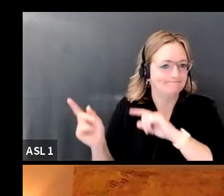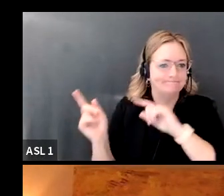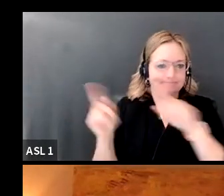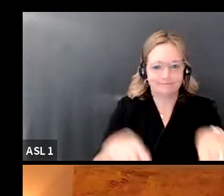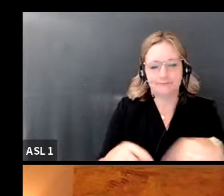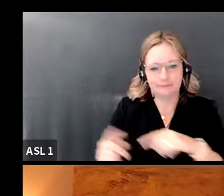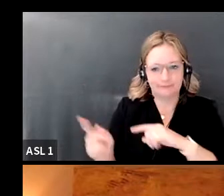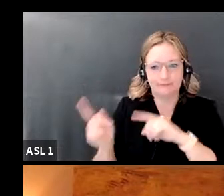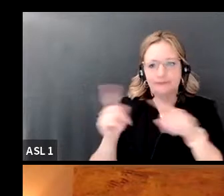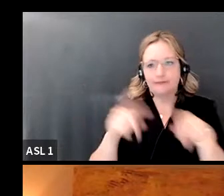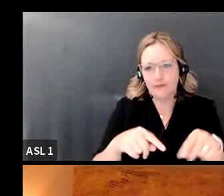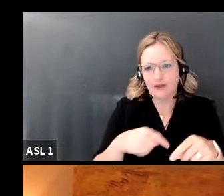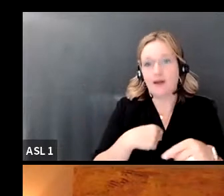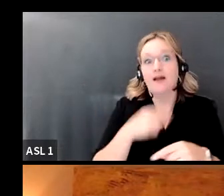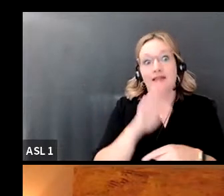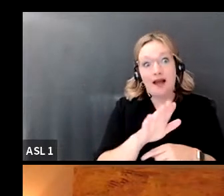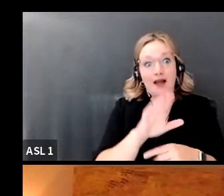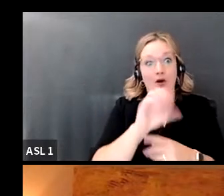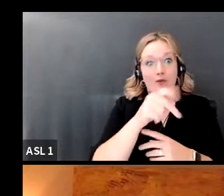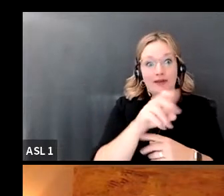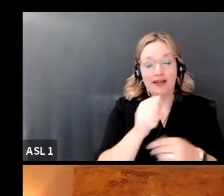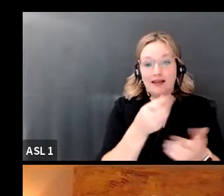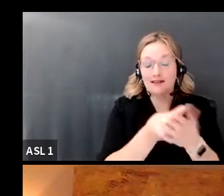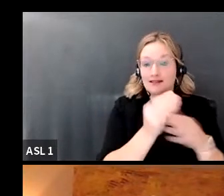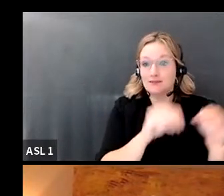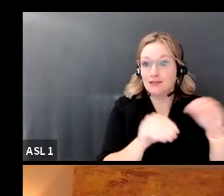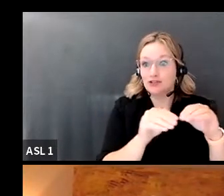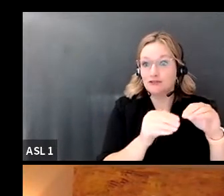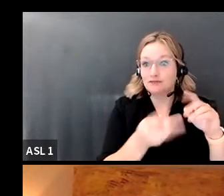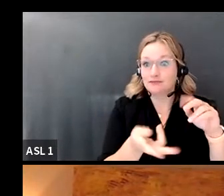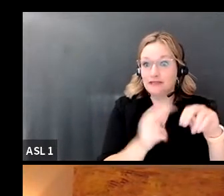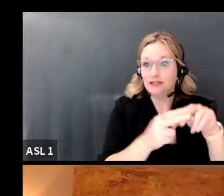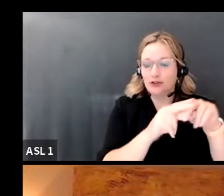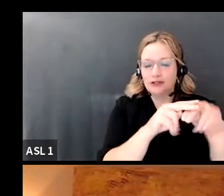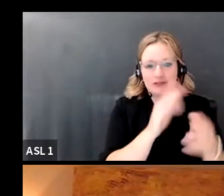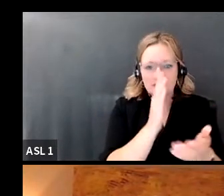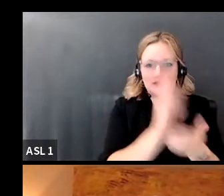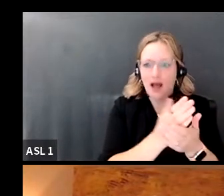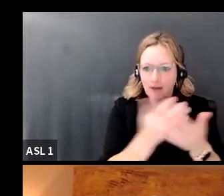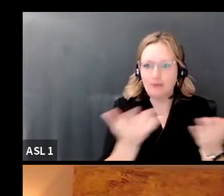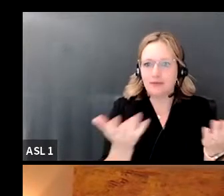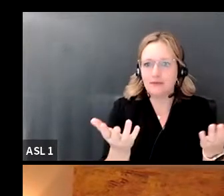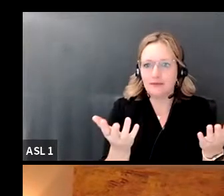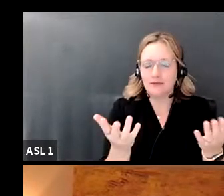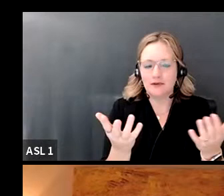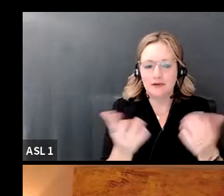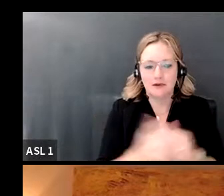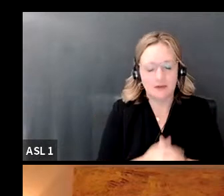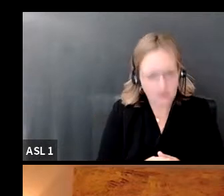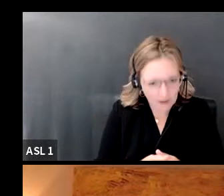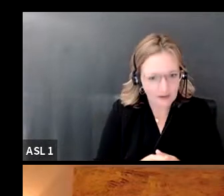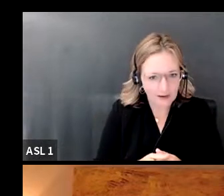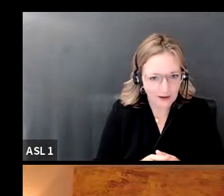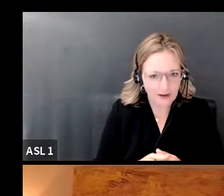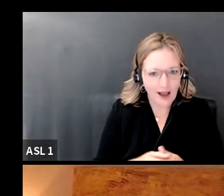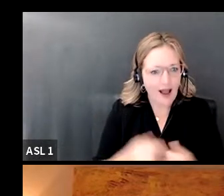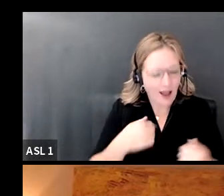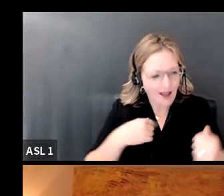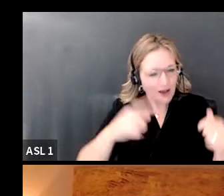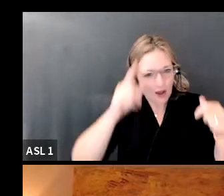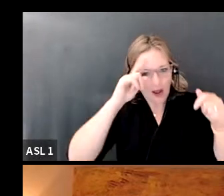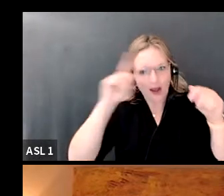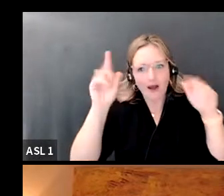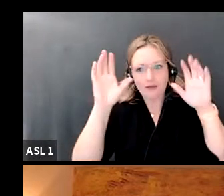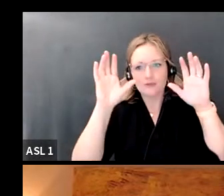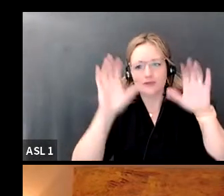stop the ops budget increase i'm not sure i mean it's mind-blowing how much the city and the chief is